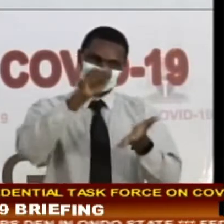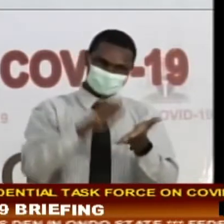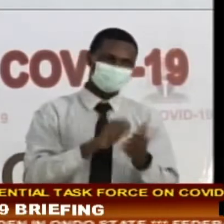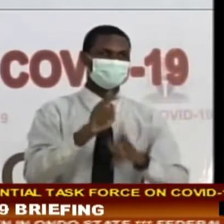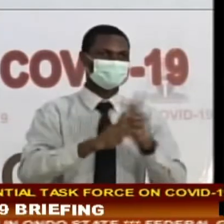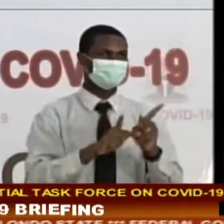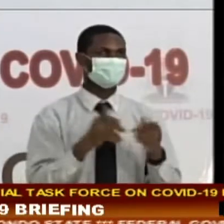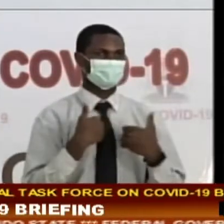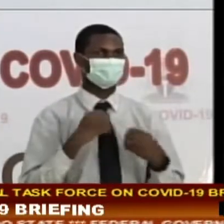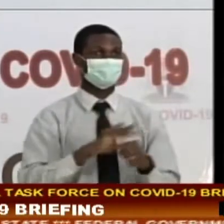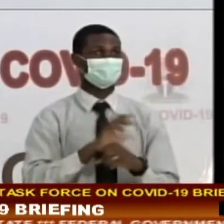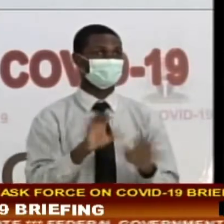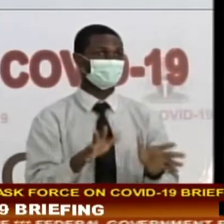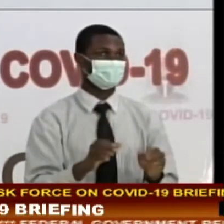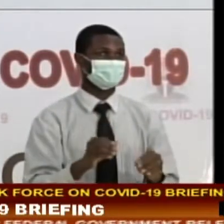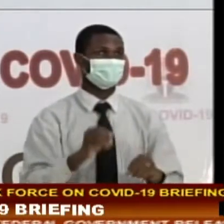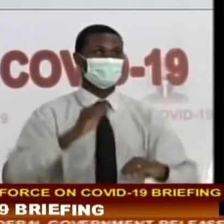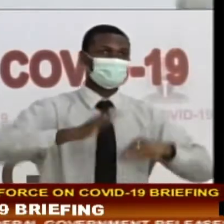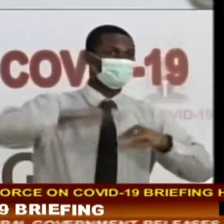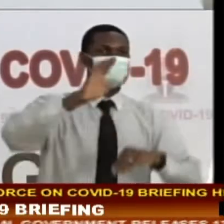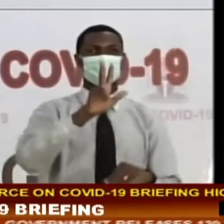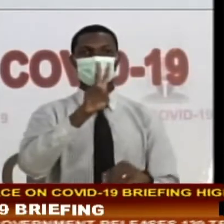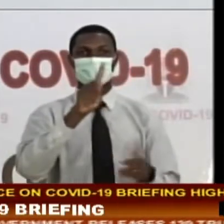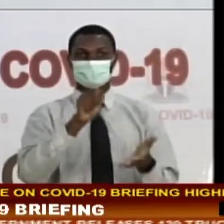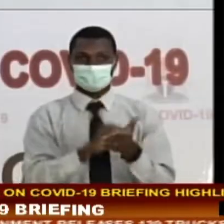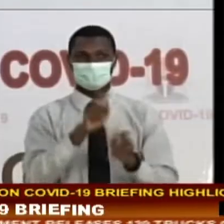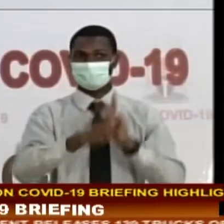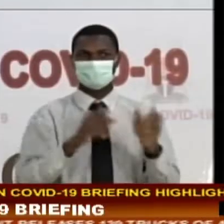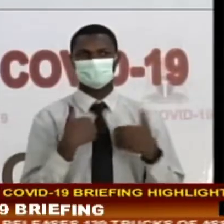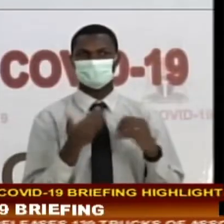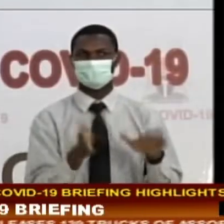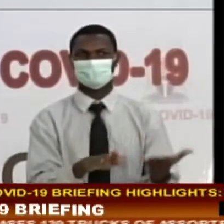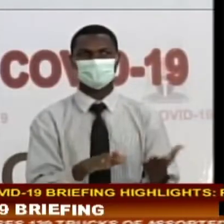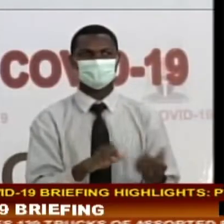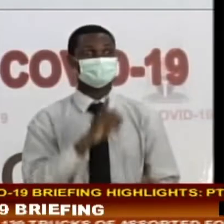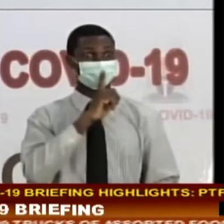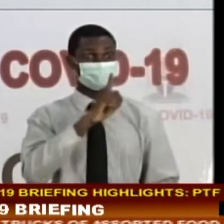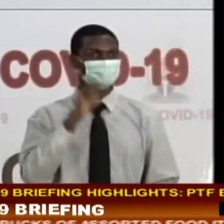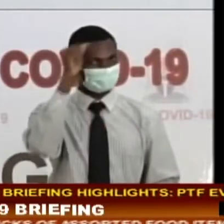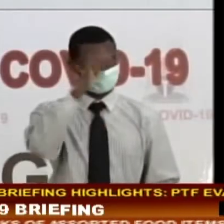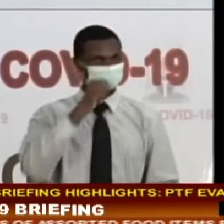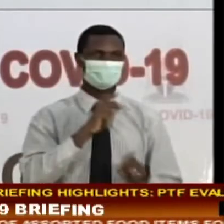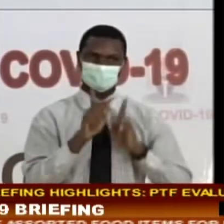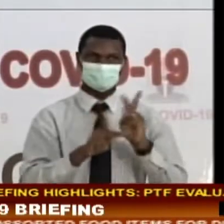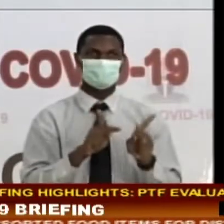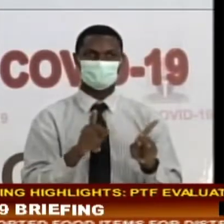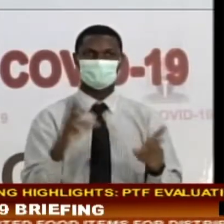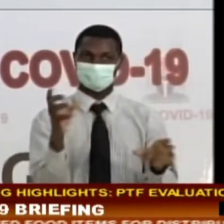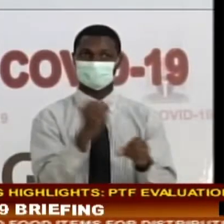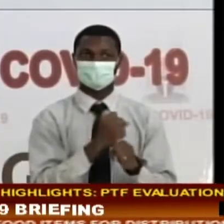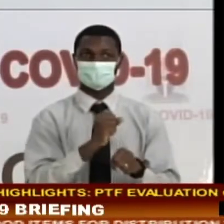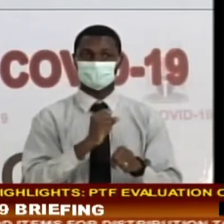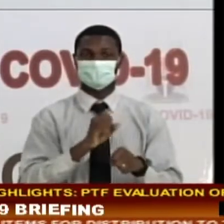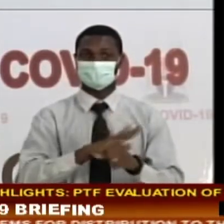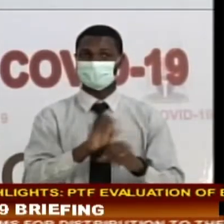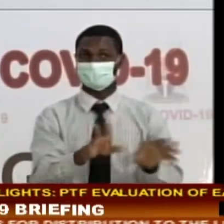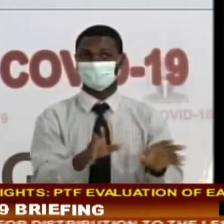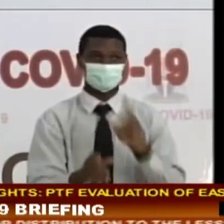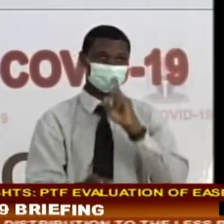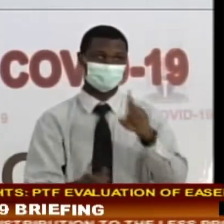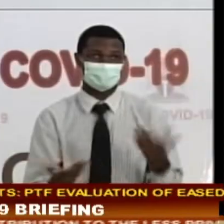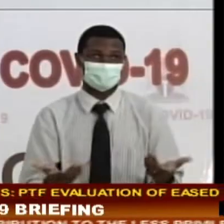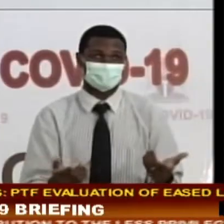with over 2,000 deaths so far there's no doubt Africans are getting the virus and Nigerians are getting the virus as well so